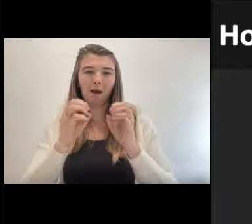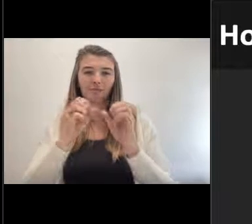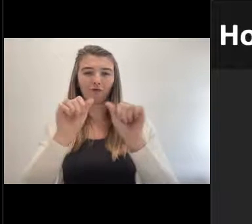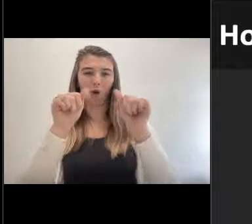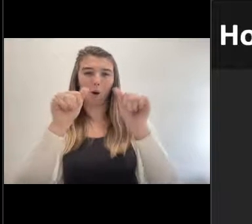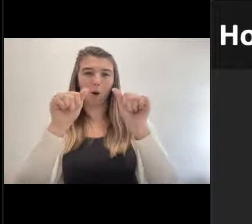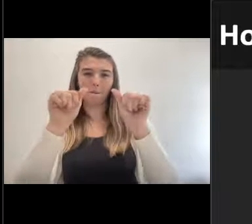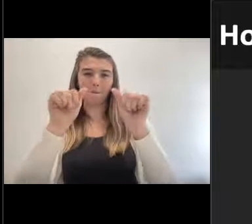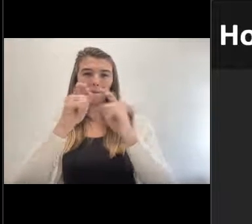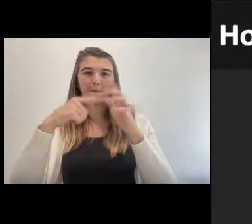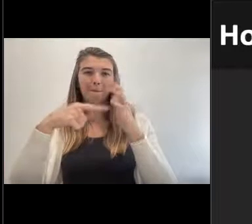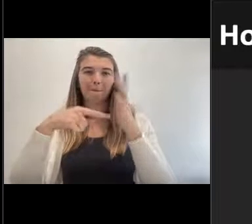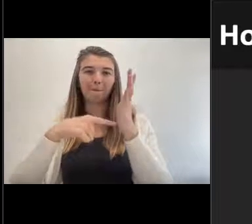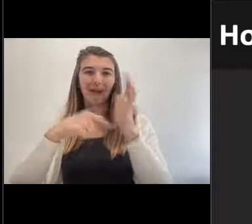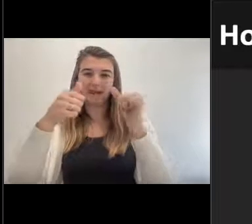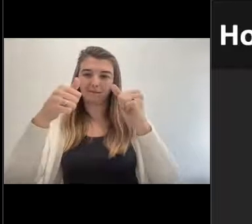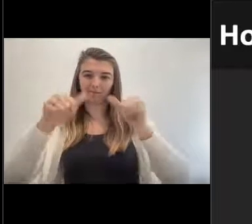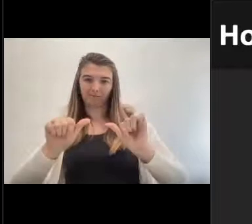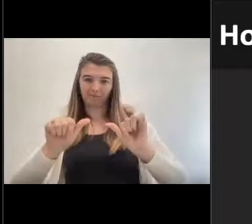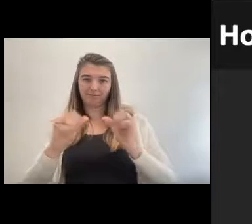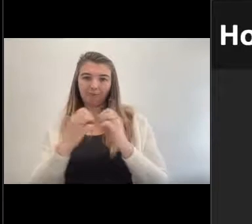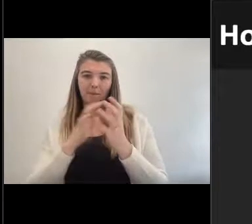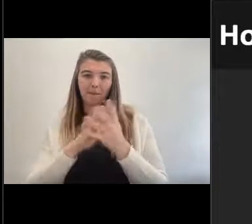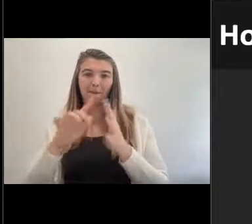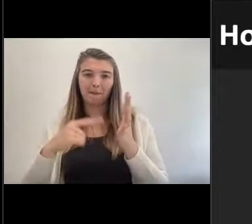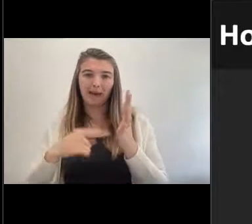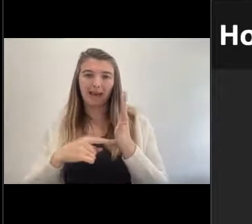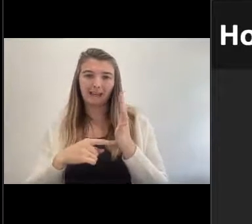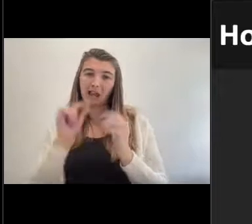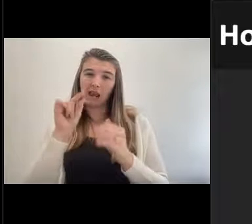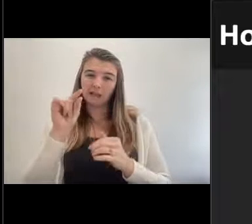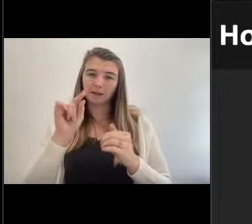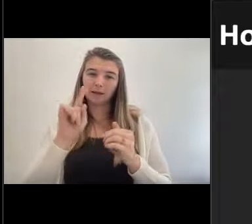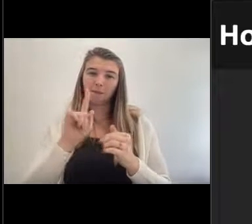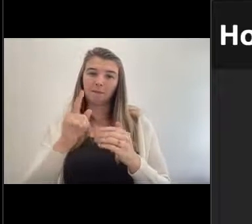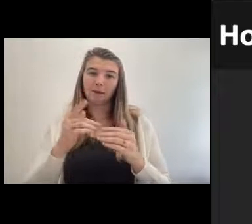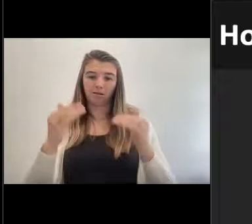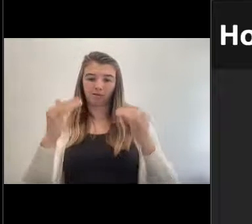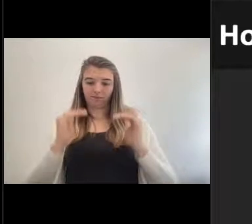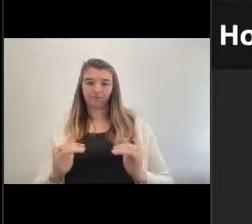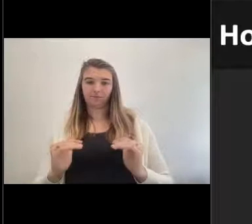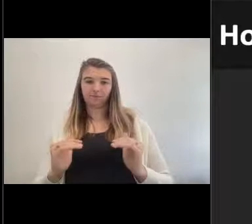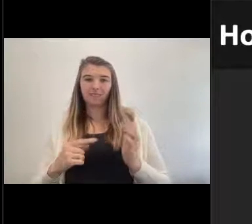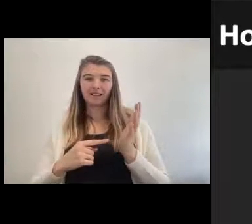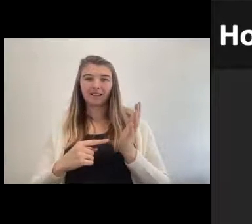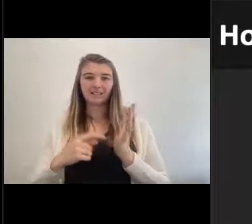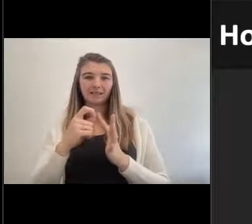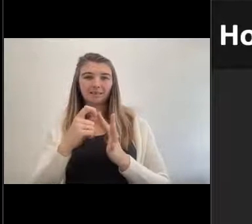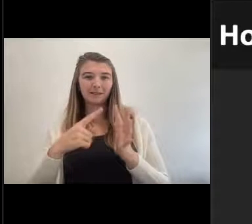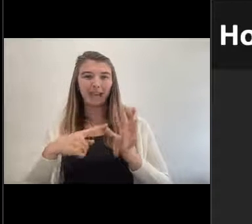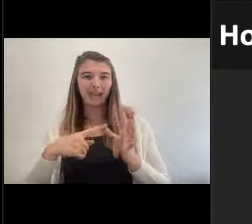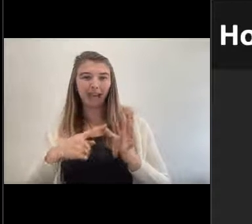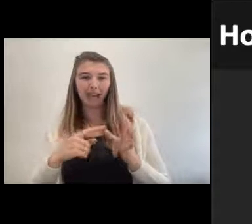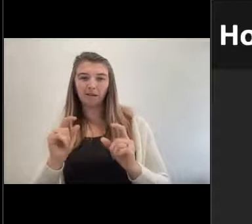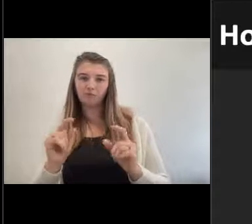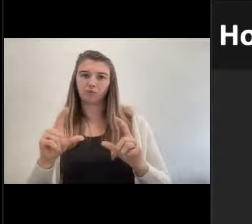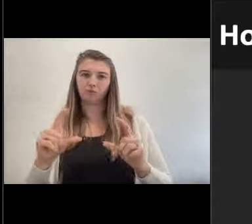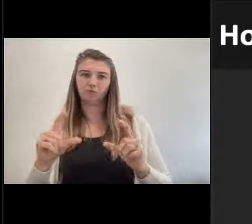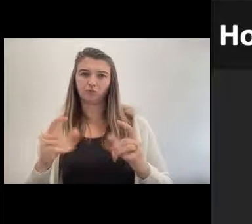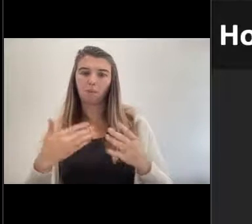these are more abundant when we're incubating with the PET or the BET, for example, than when we incubate with the fructose. So we